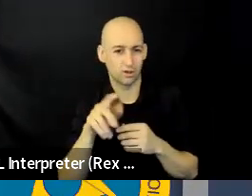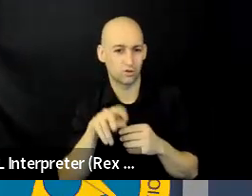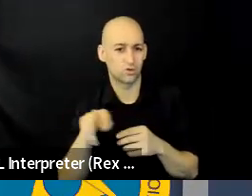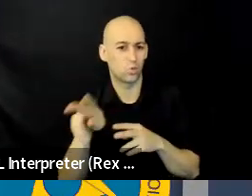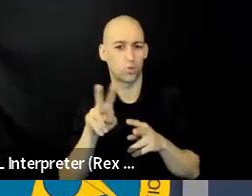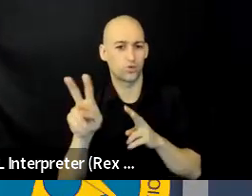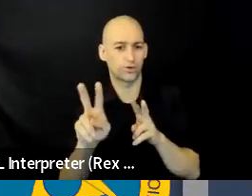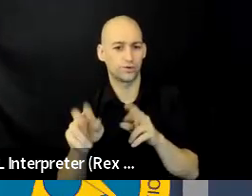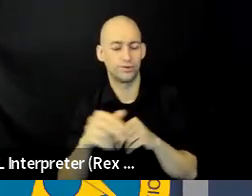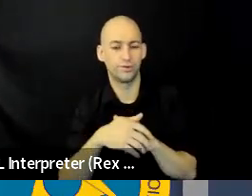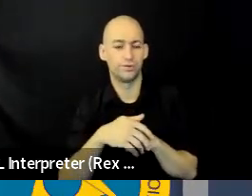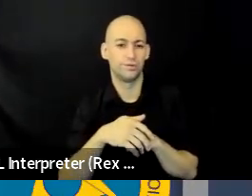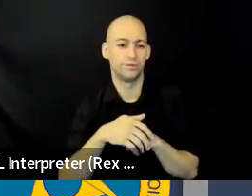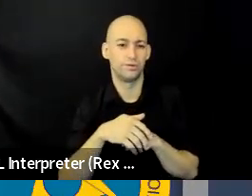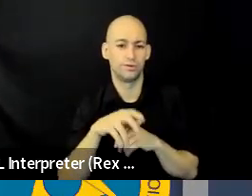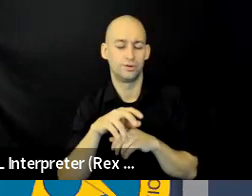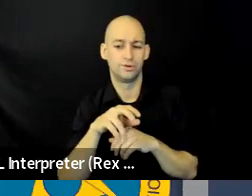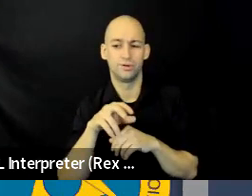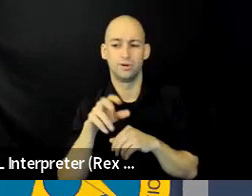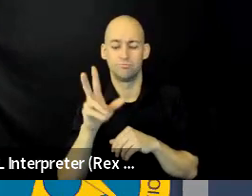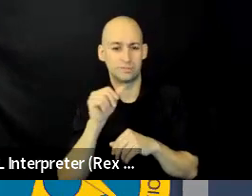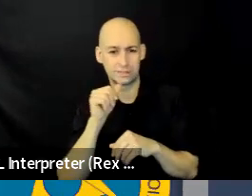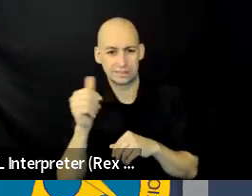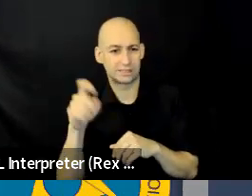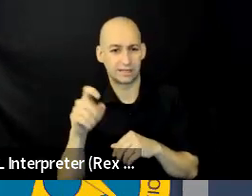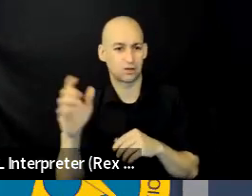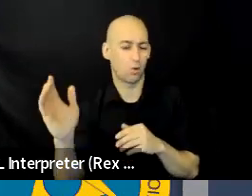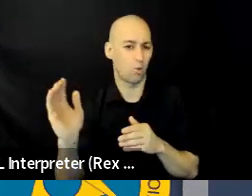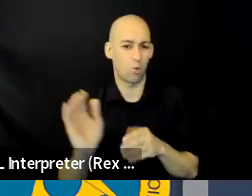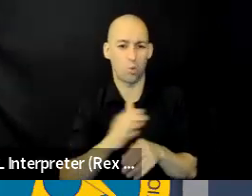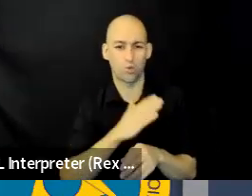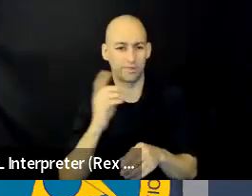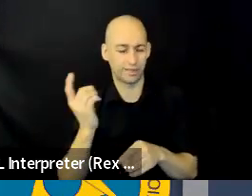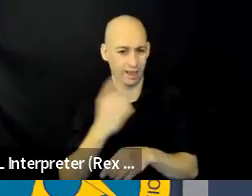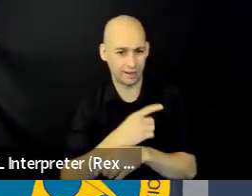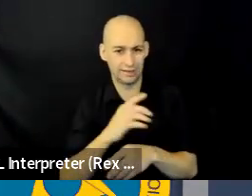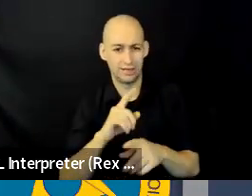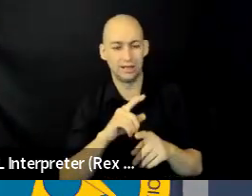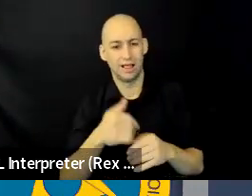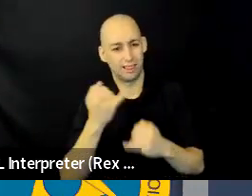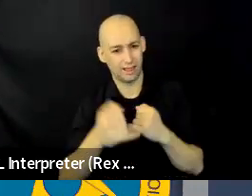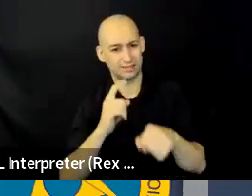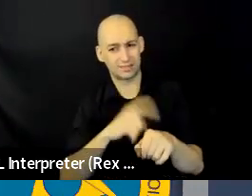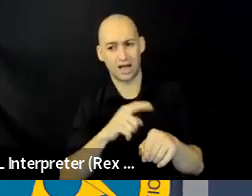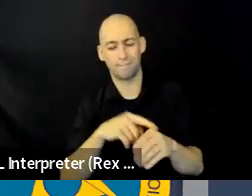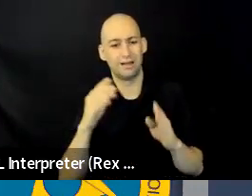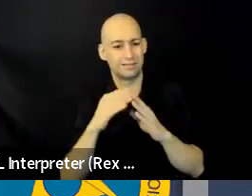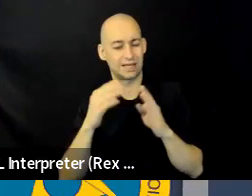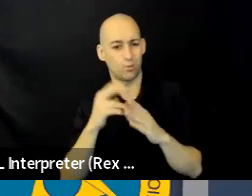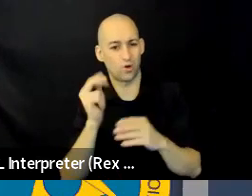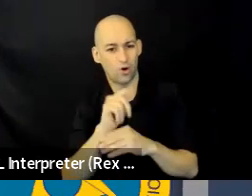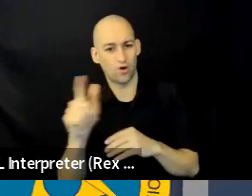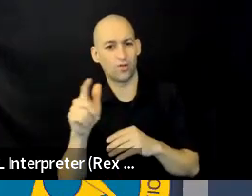you pass through. It doesn't have to take up your whole day, but please come take a look. Last time we had a town hall, the response, I